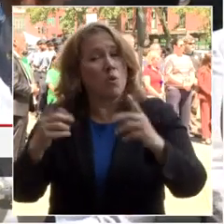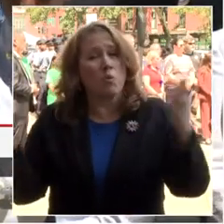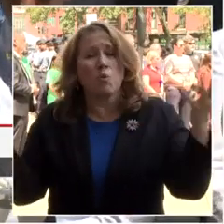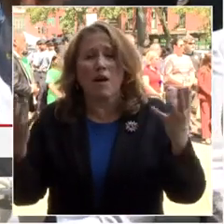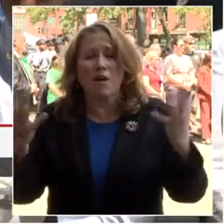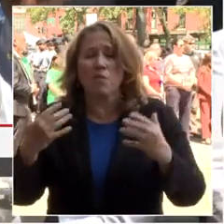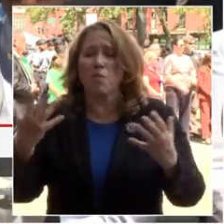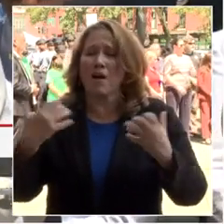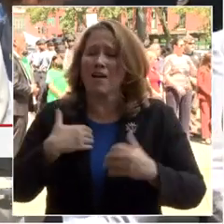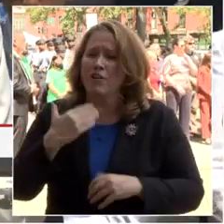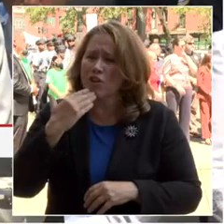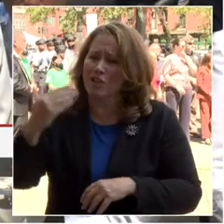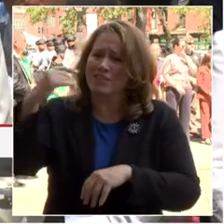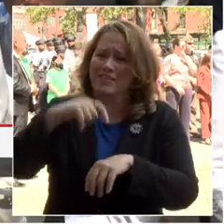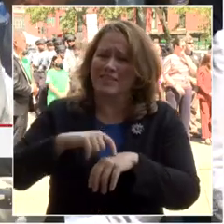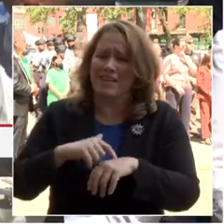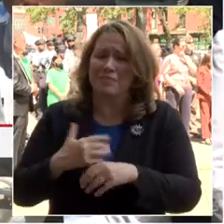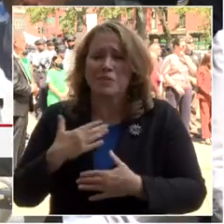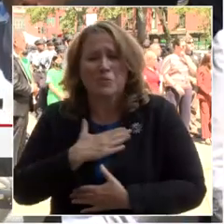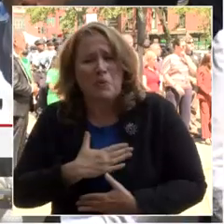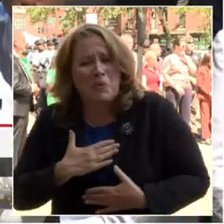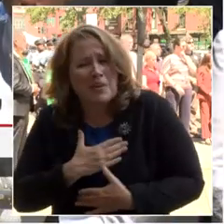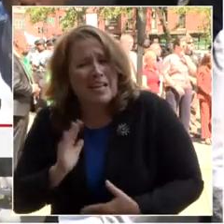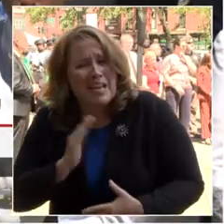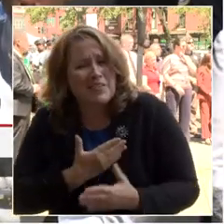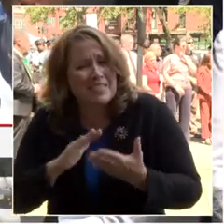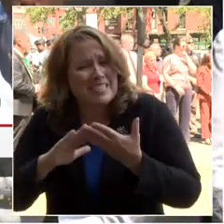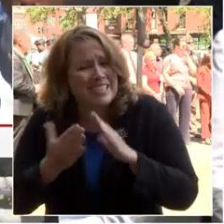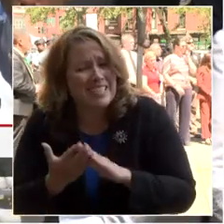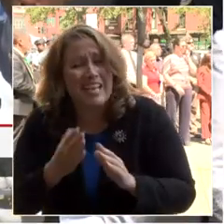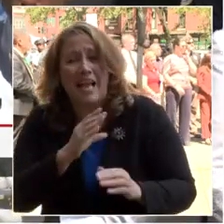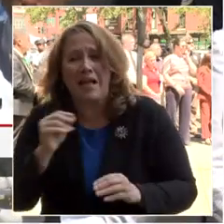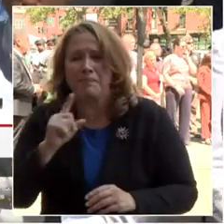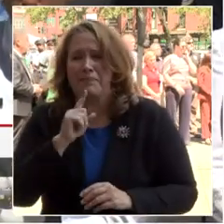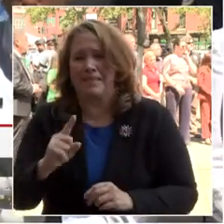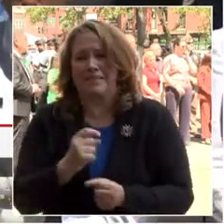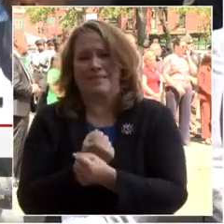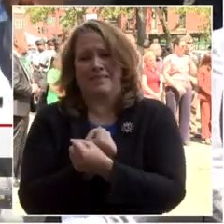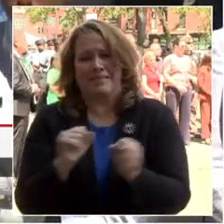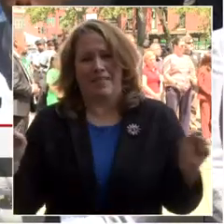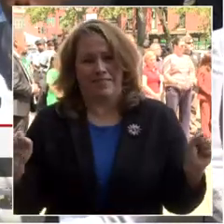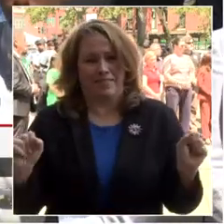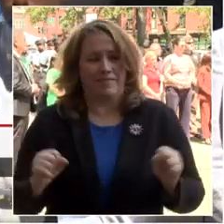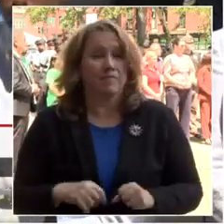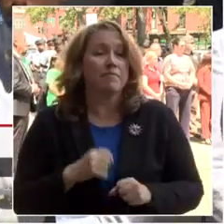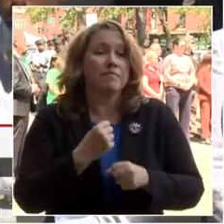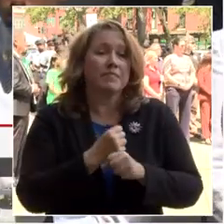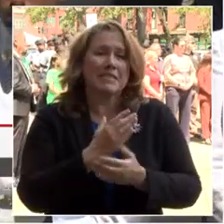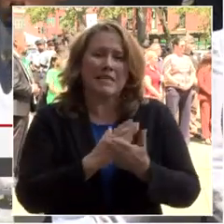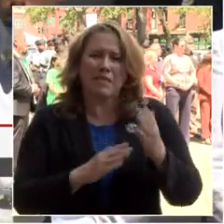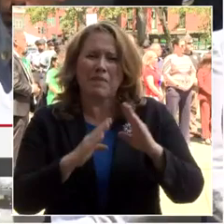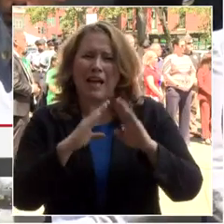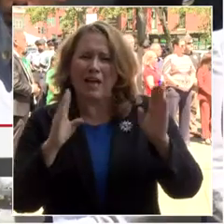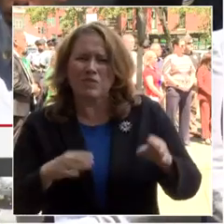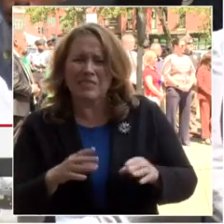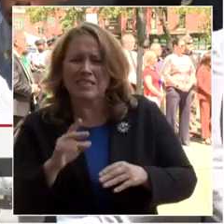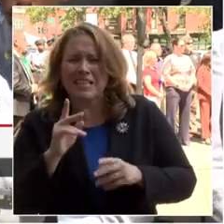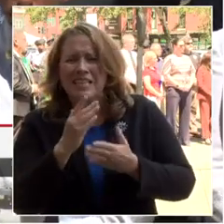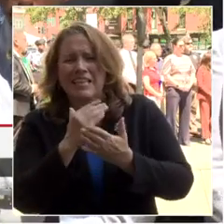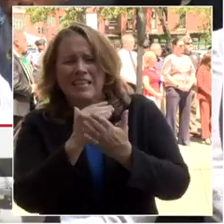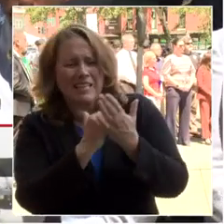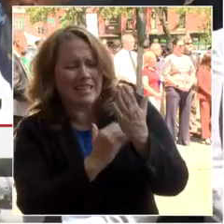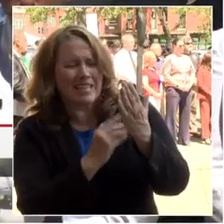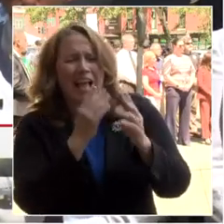to do it safely. So there are also some housekeeping items to remind everyone of.